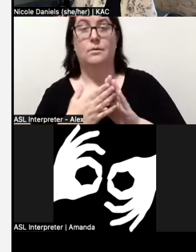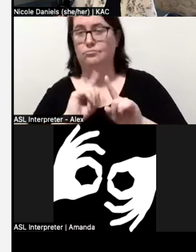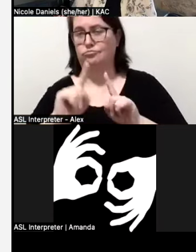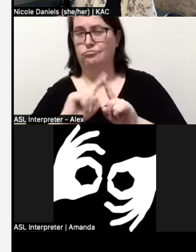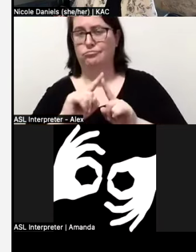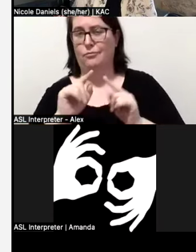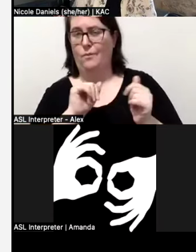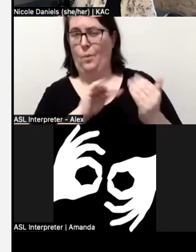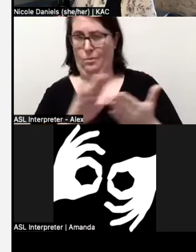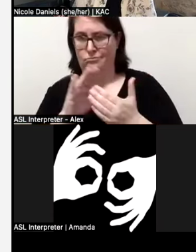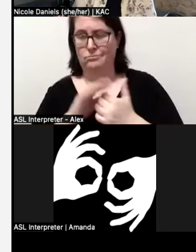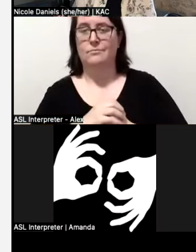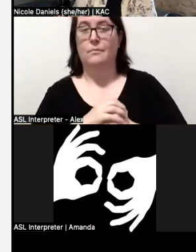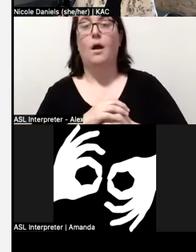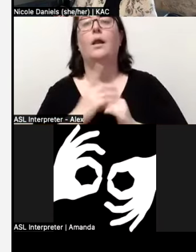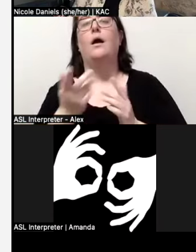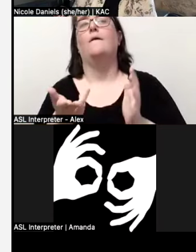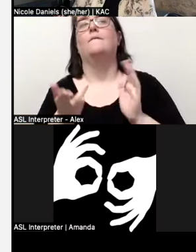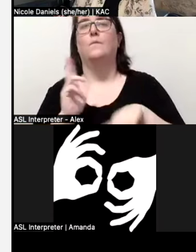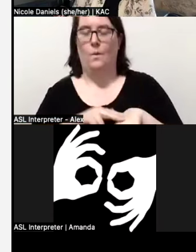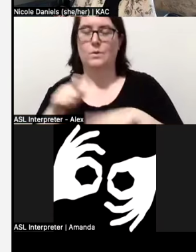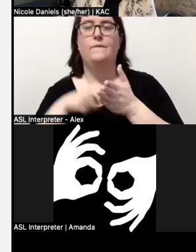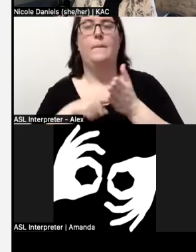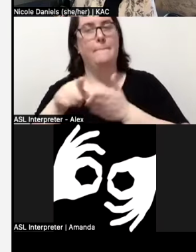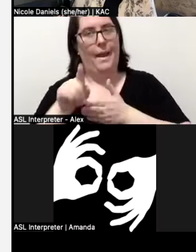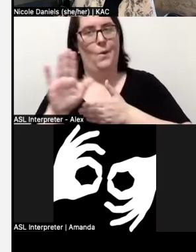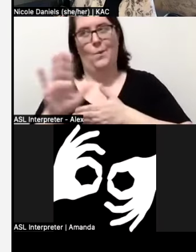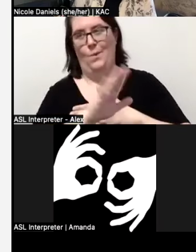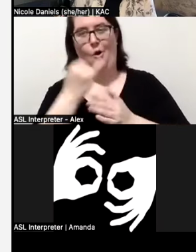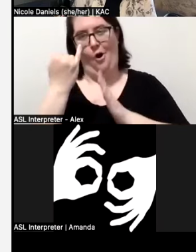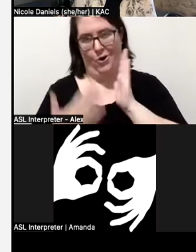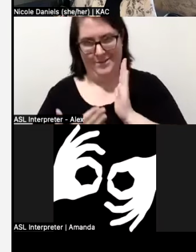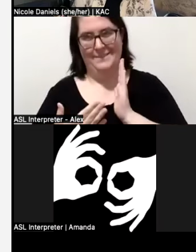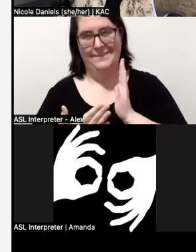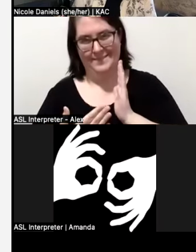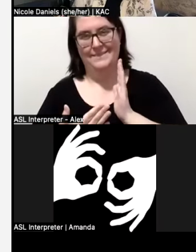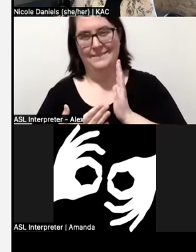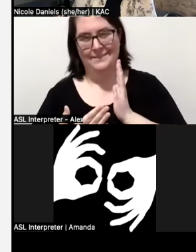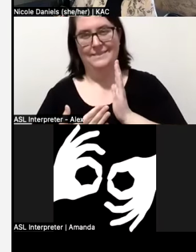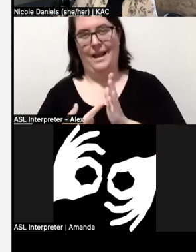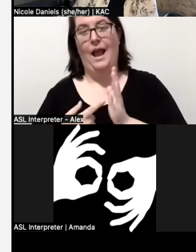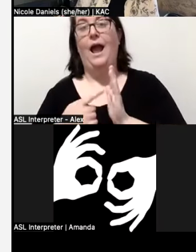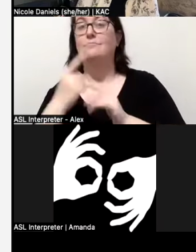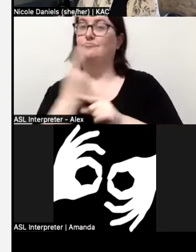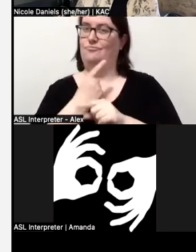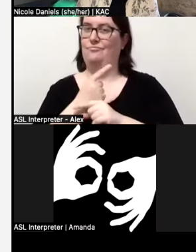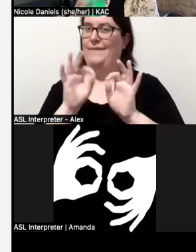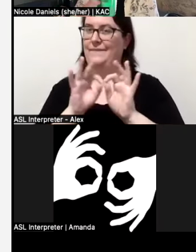And as always, you have to compensate artists and arts workers and demonstrate efforts to meet industry standard rates at